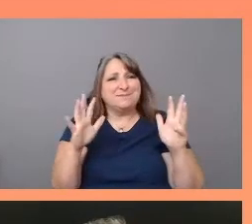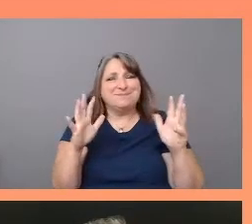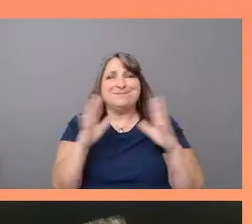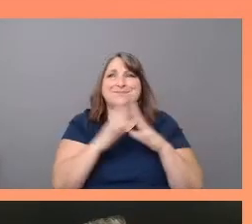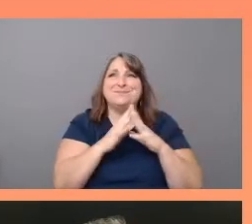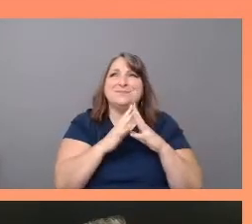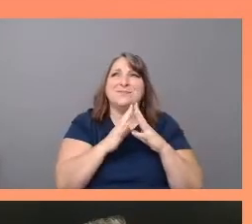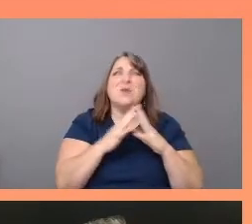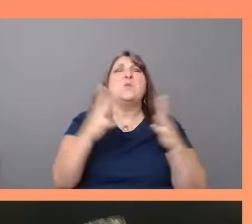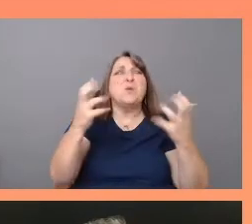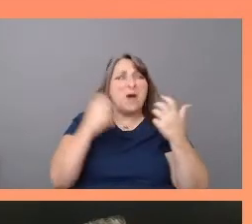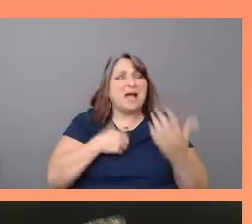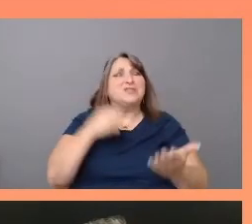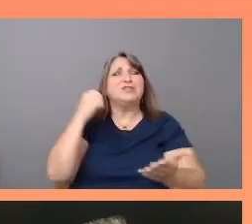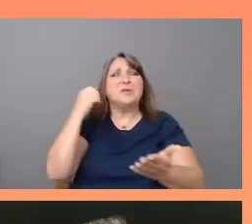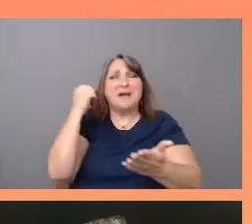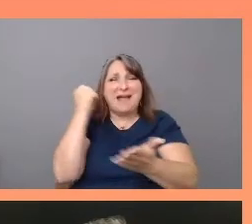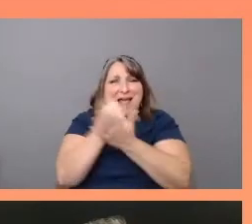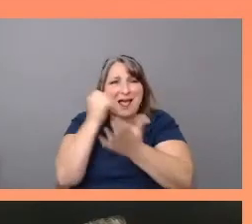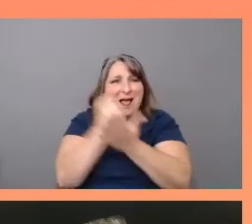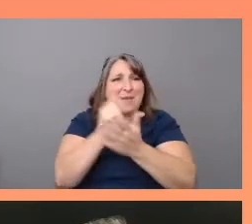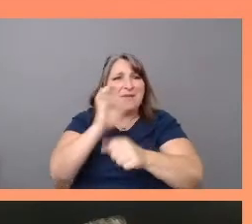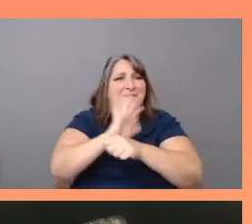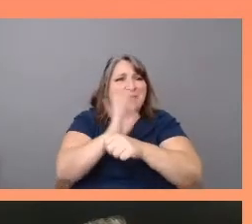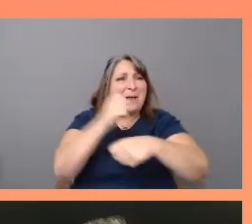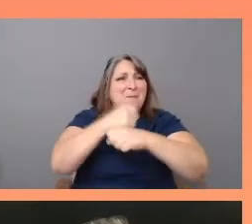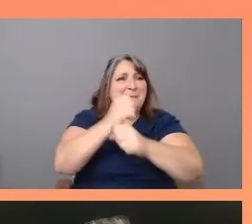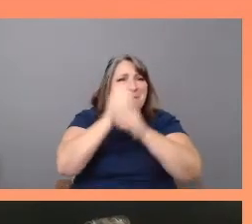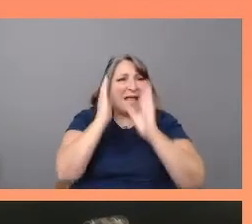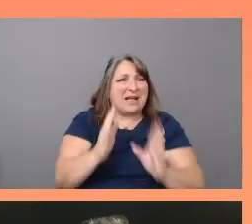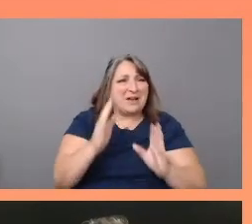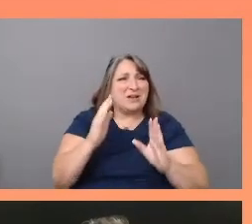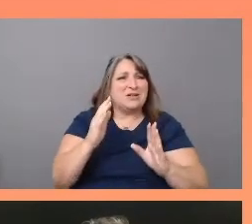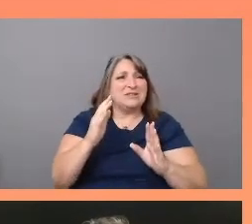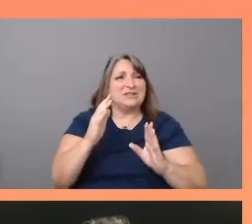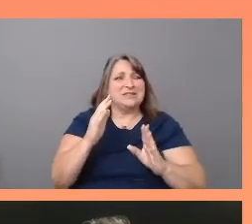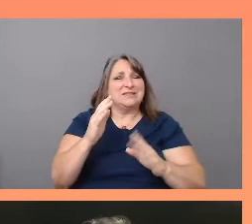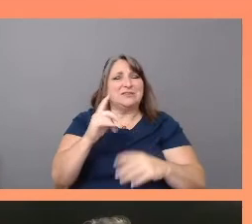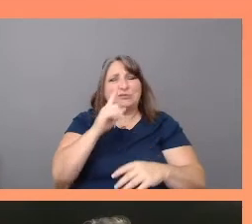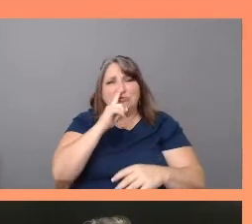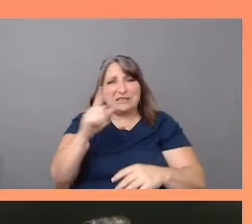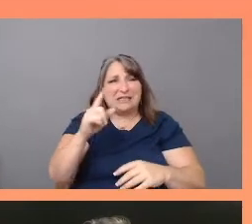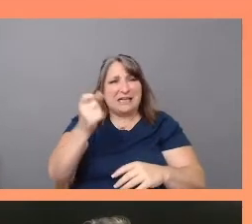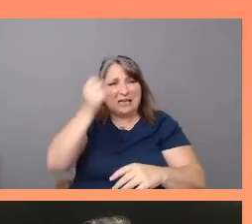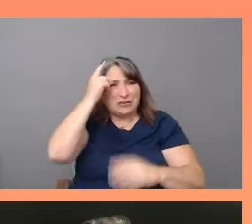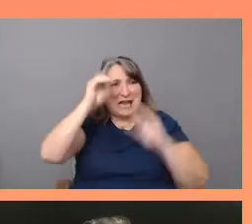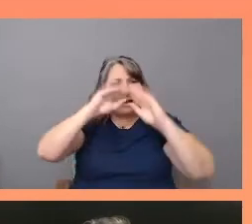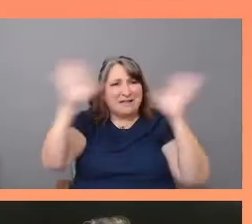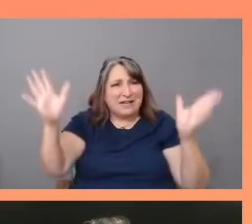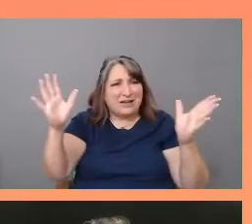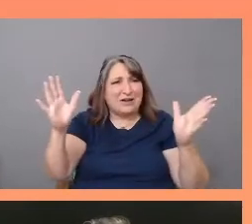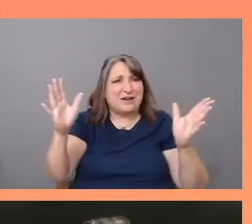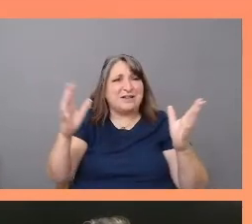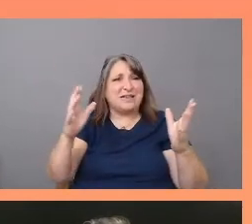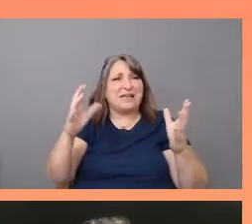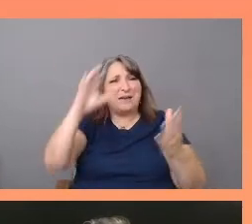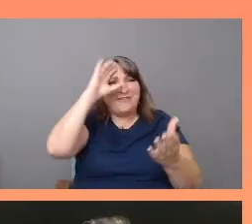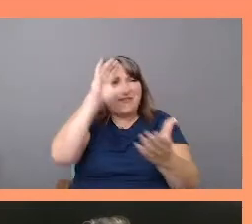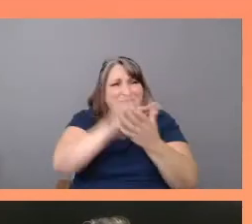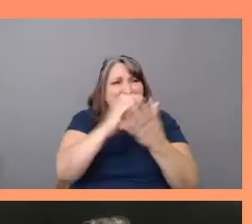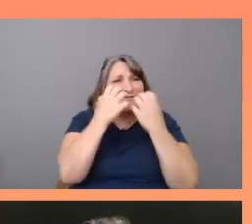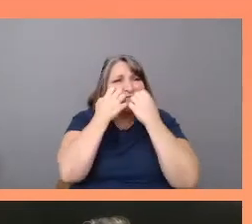filmmakers get really clear about the values that guide their work and their accountability